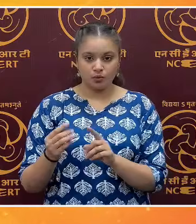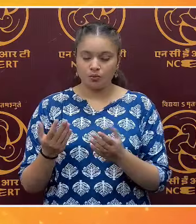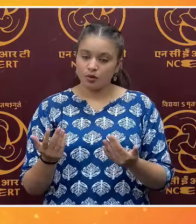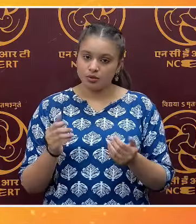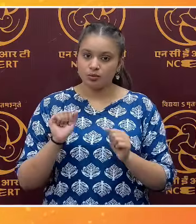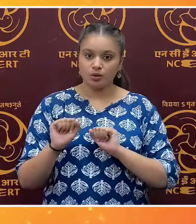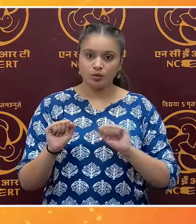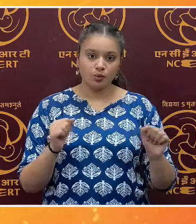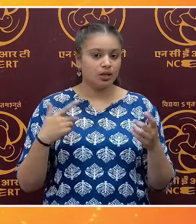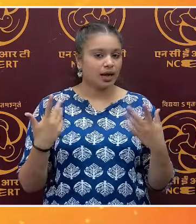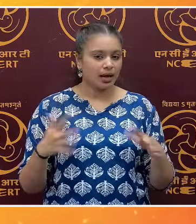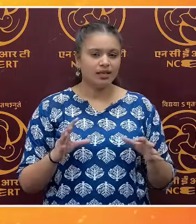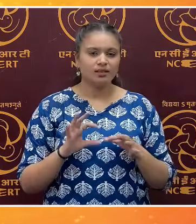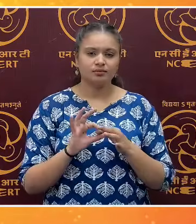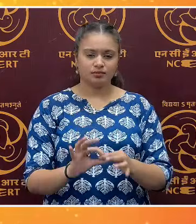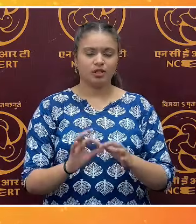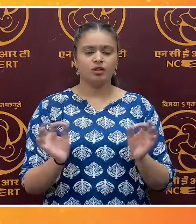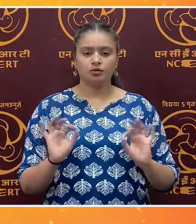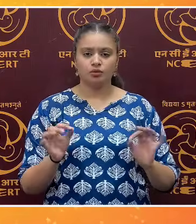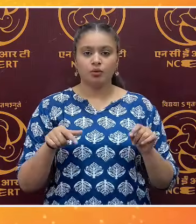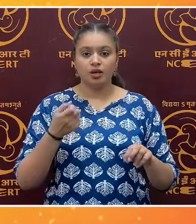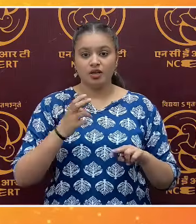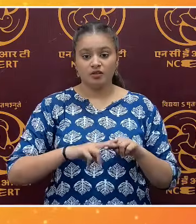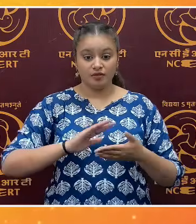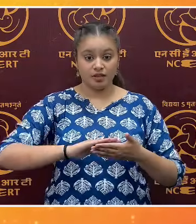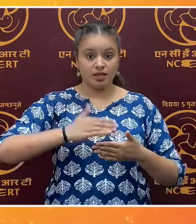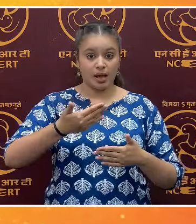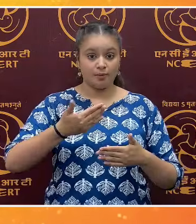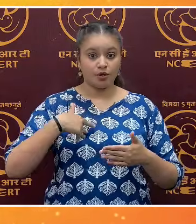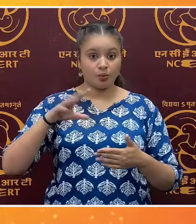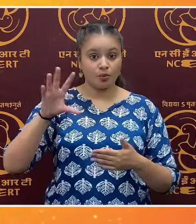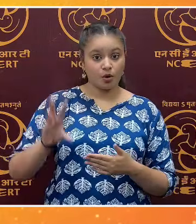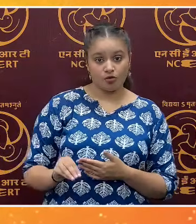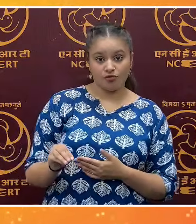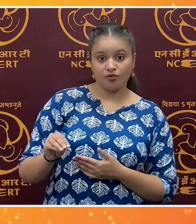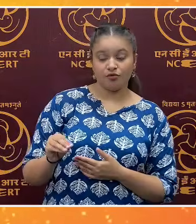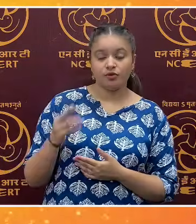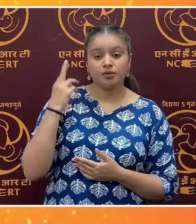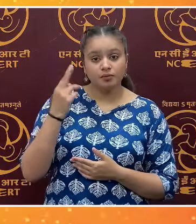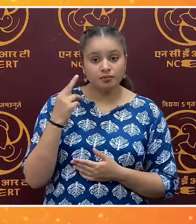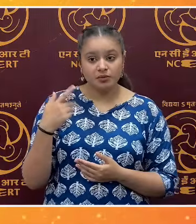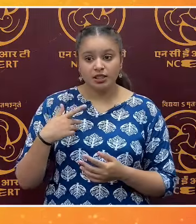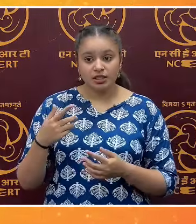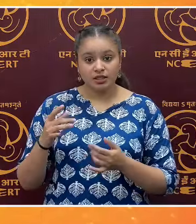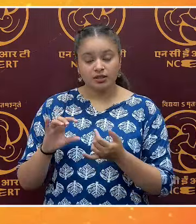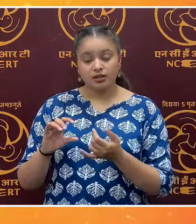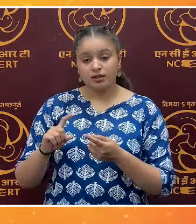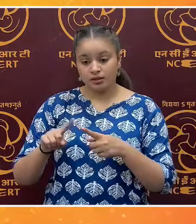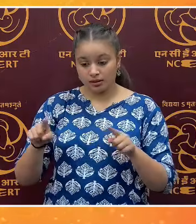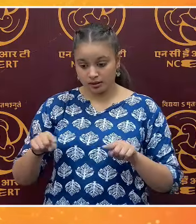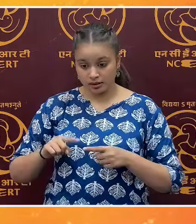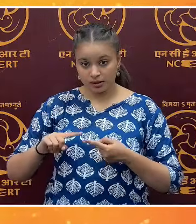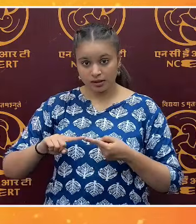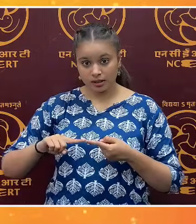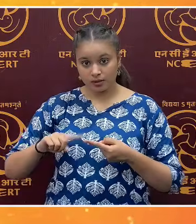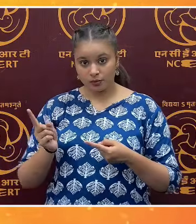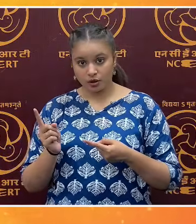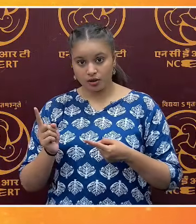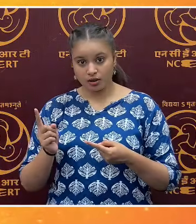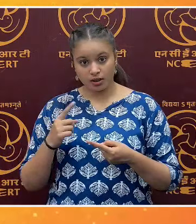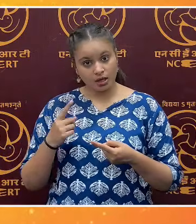work independently. Now if this laptop is off, I am offing it, that means circuit is broken. Okay, I have closed the circuit,